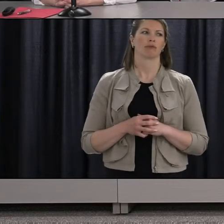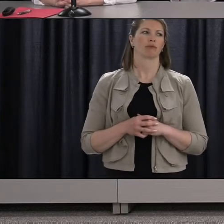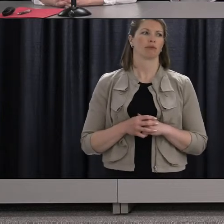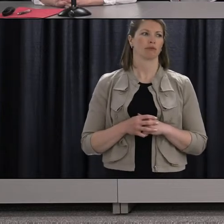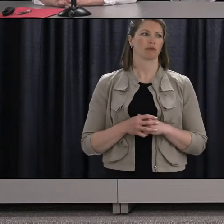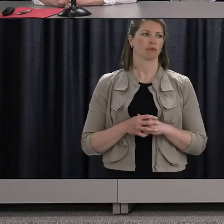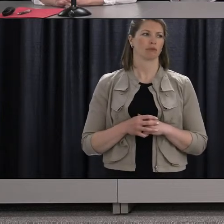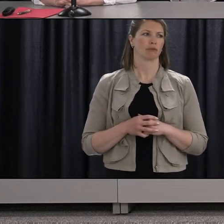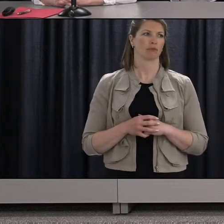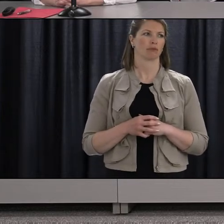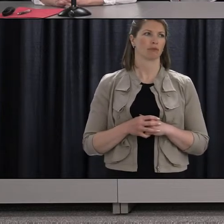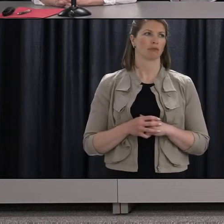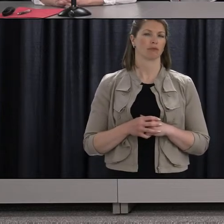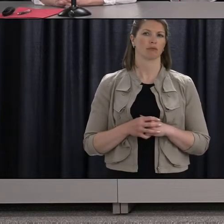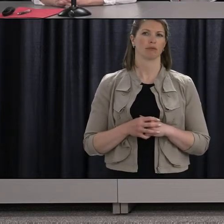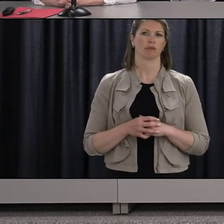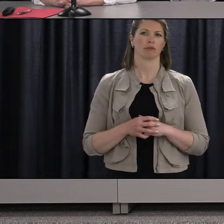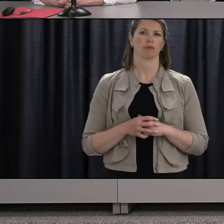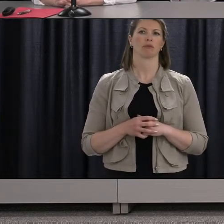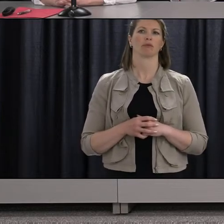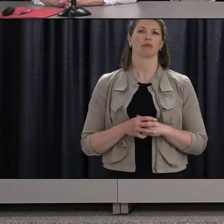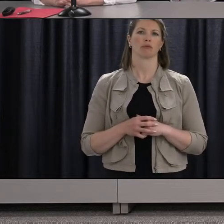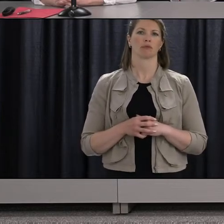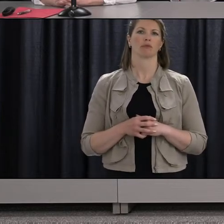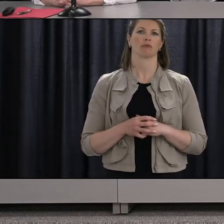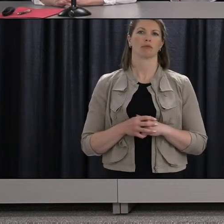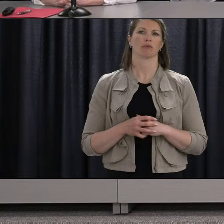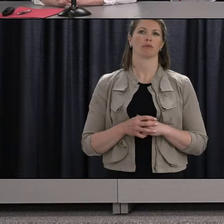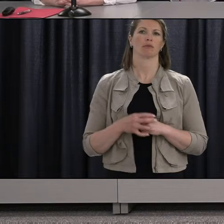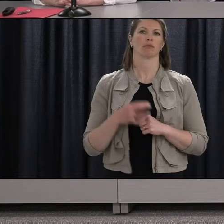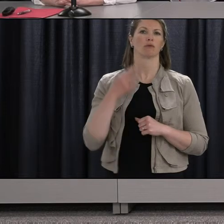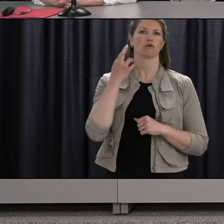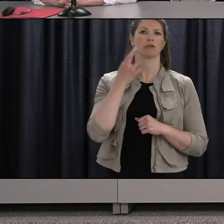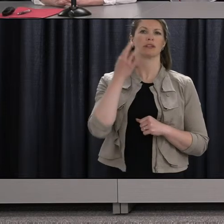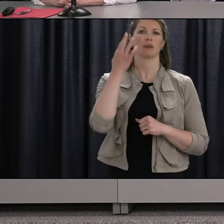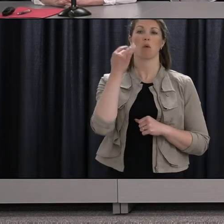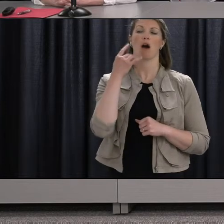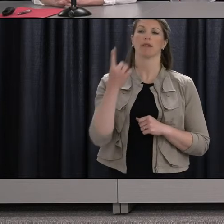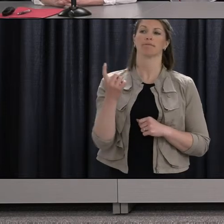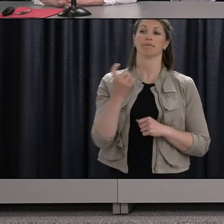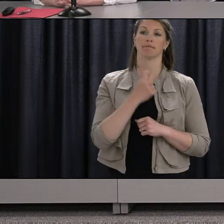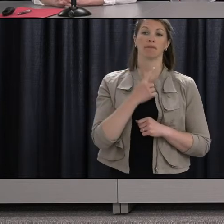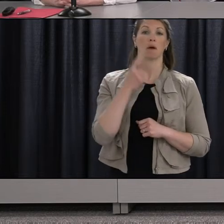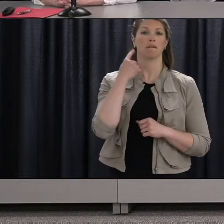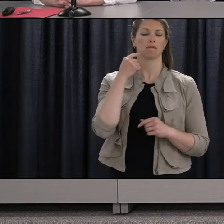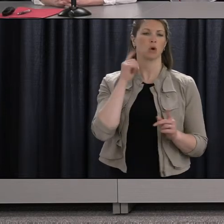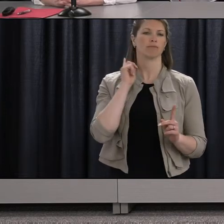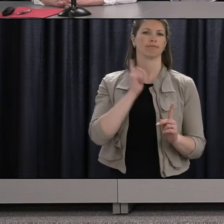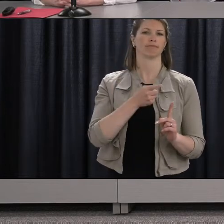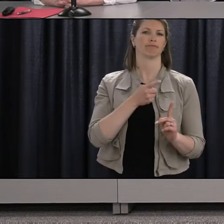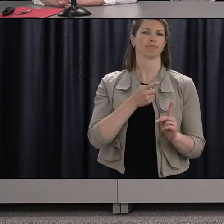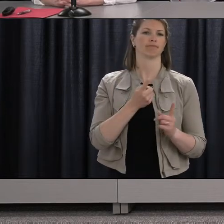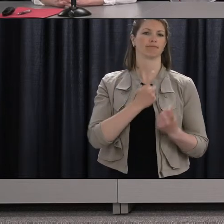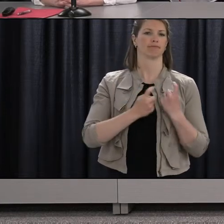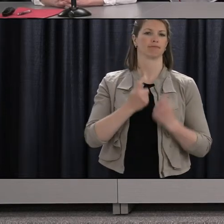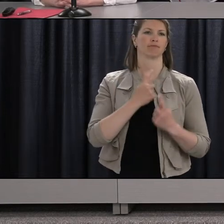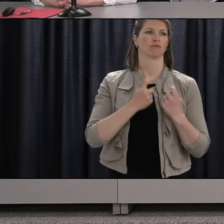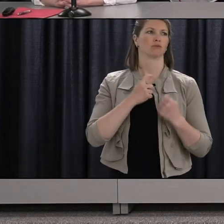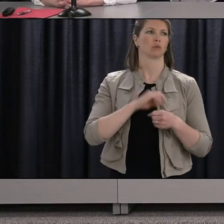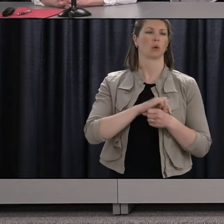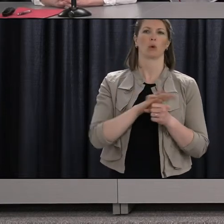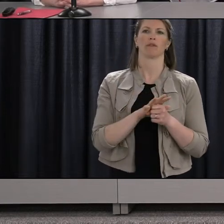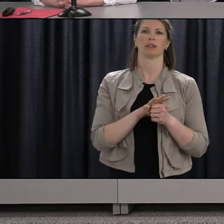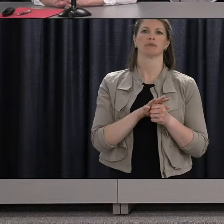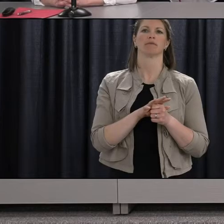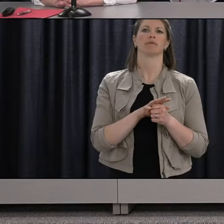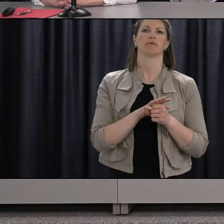We suggest that you not ask rumor-based questions. The purpose of these briefings is to address COVID-19 issues. All other government-related